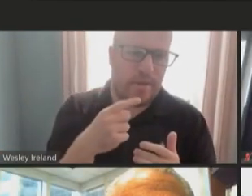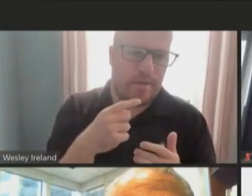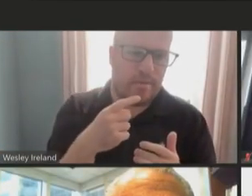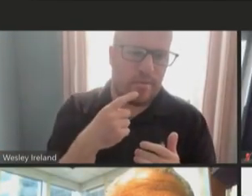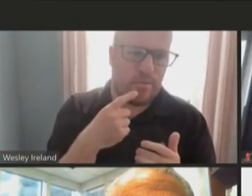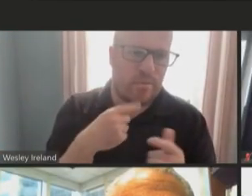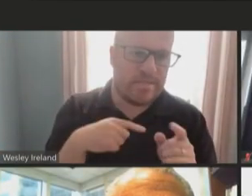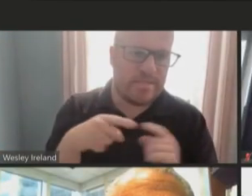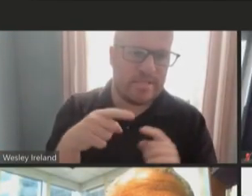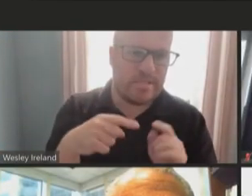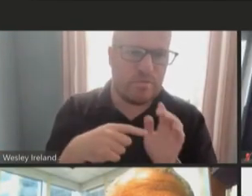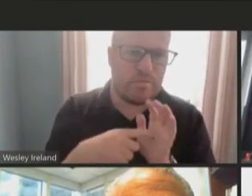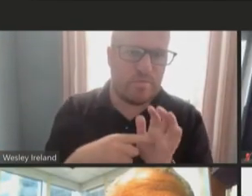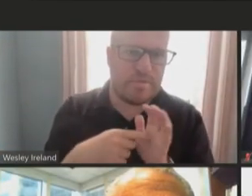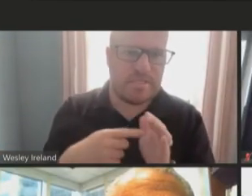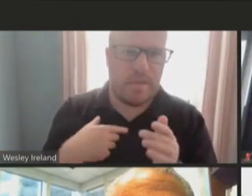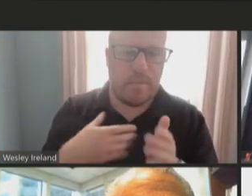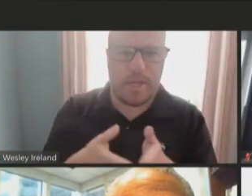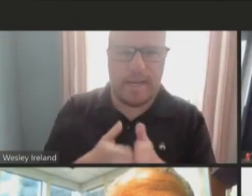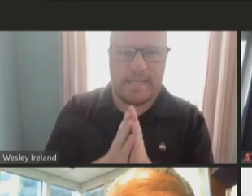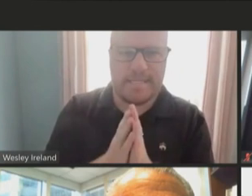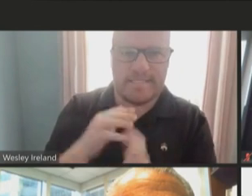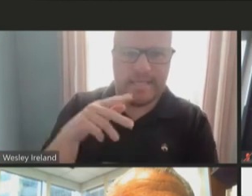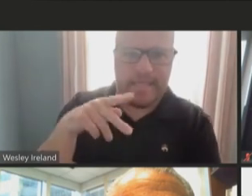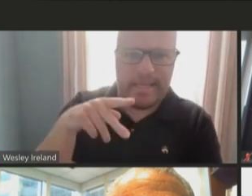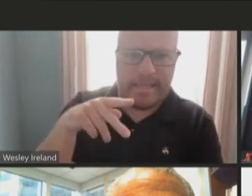Okay, so while we're waiting for our